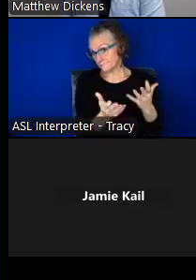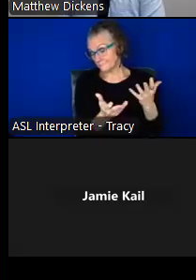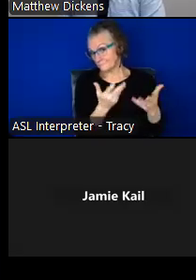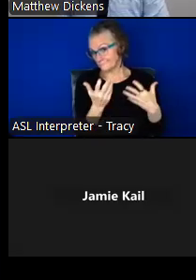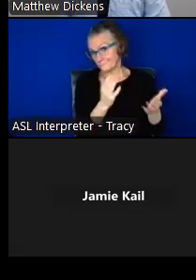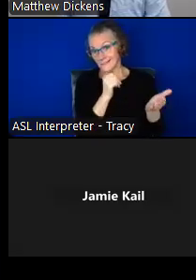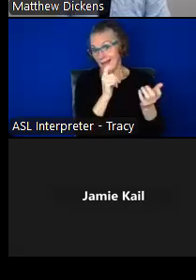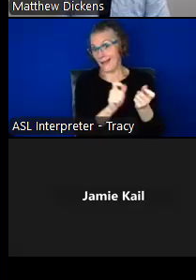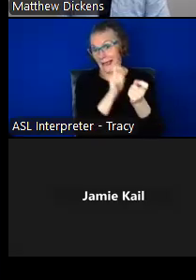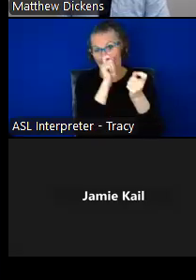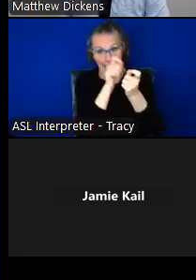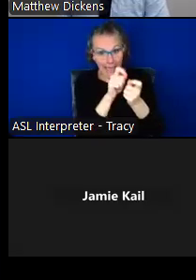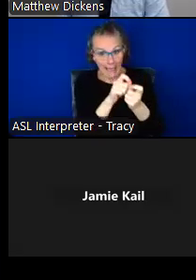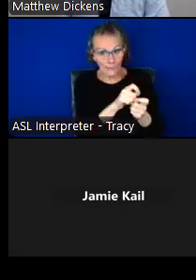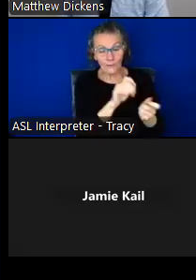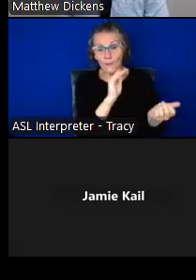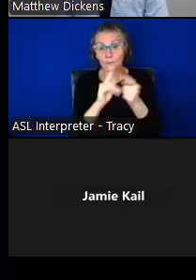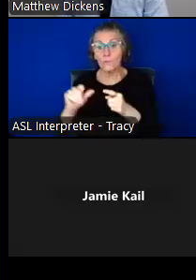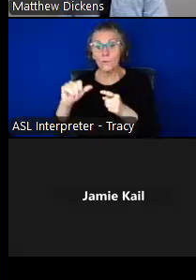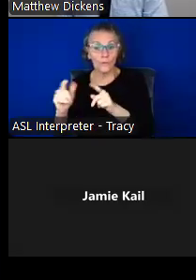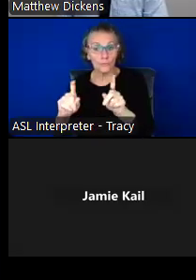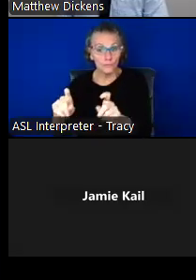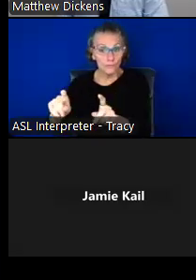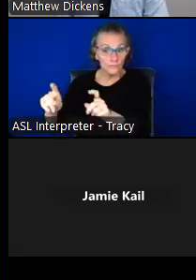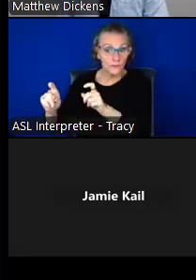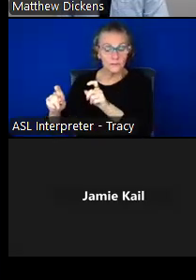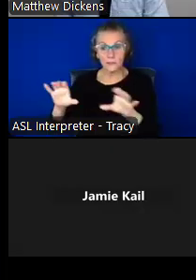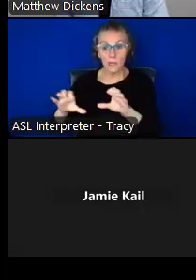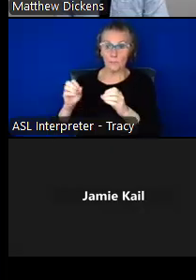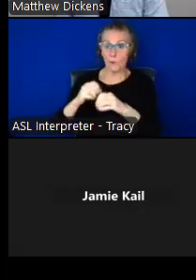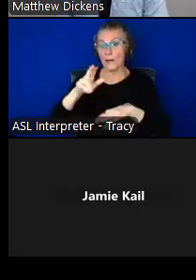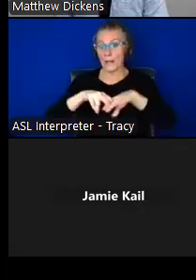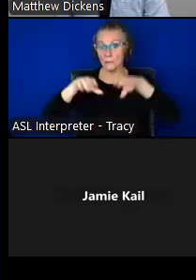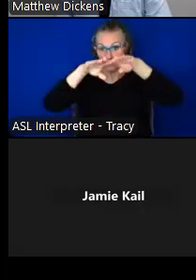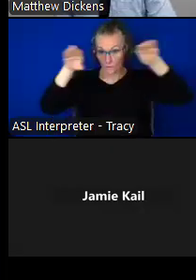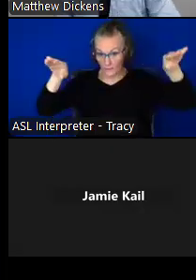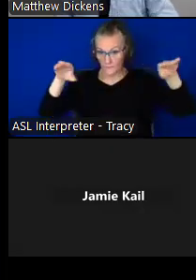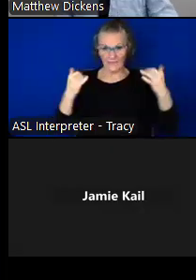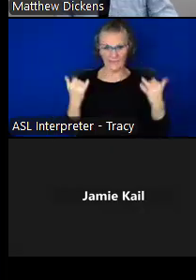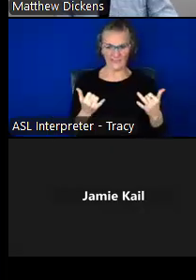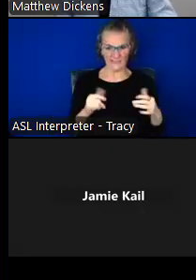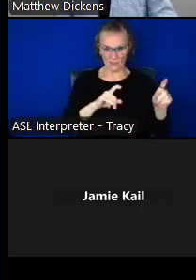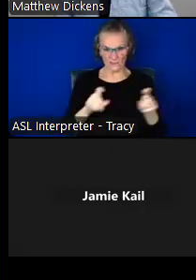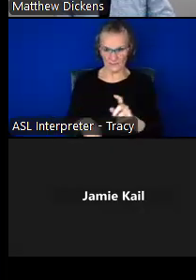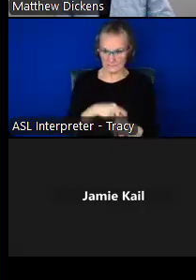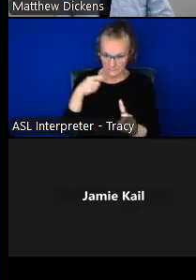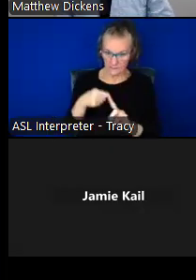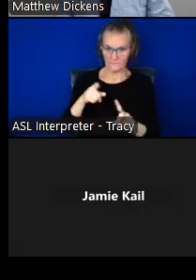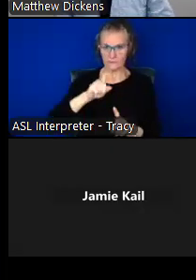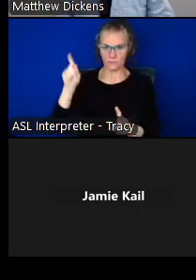may not be as accurate as you may see in other surveys that are done more on a national level, and this is specific to Texas.